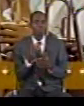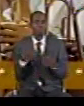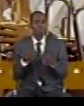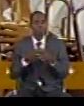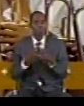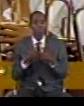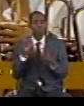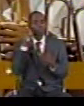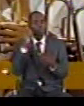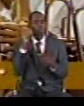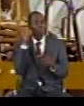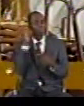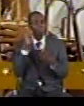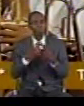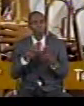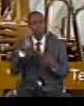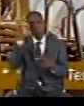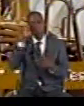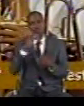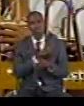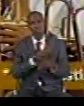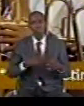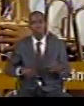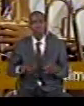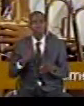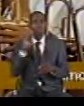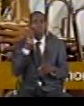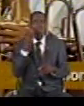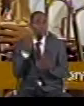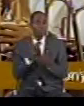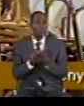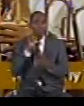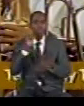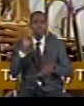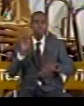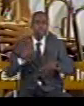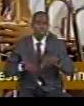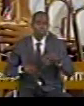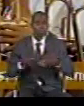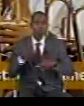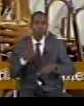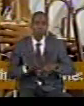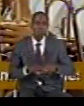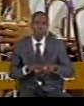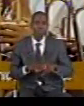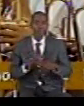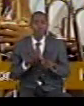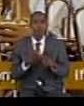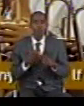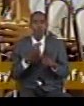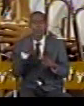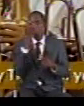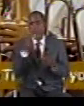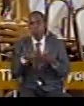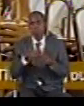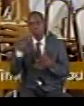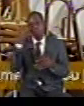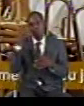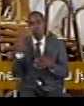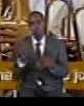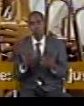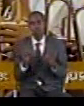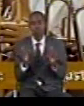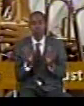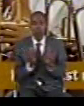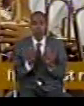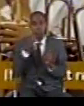as she came to this program, ordinarily, she can't sit under cord. She can't be able to sit outside because of the cord, because of the